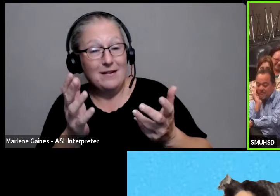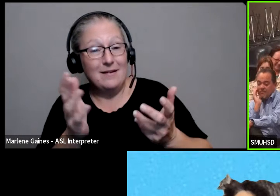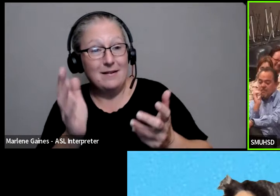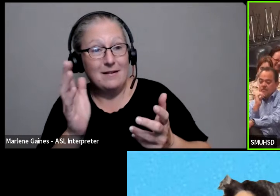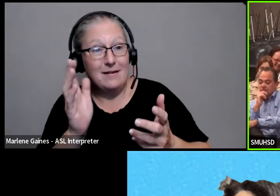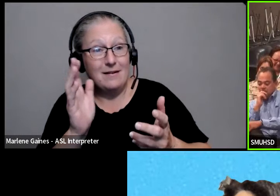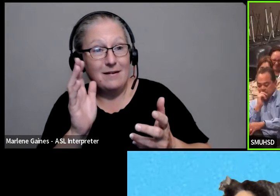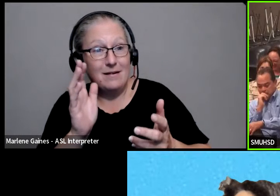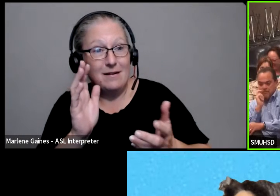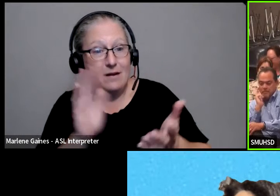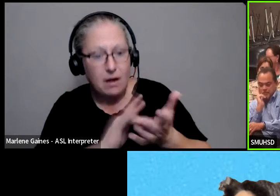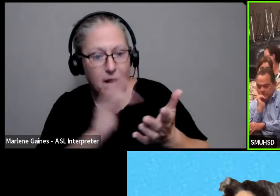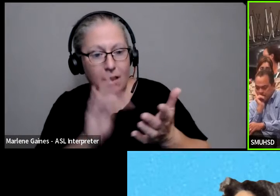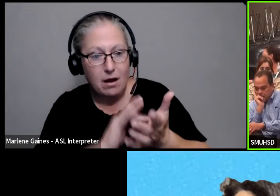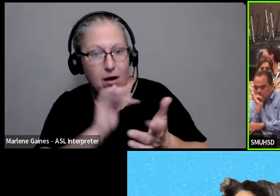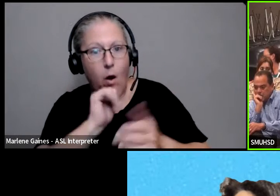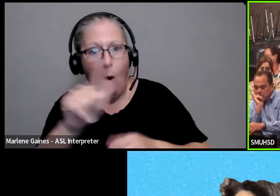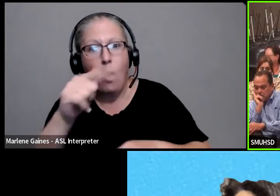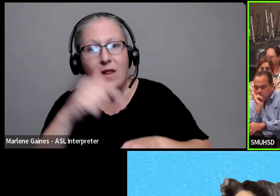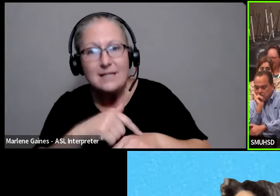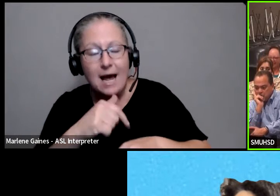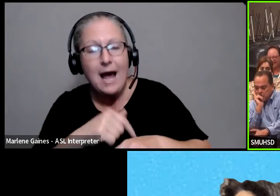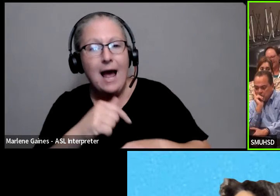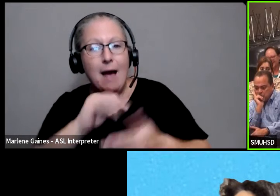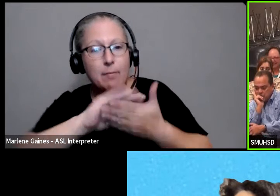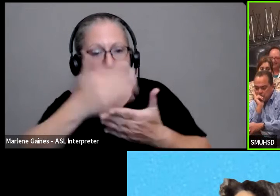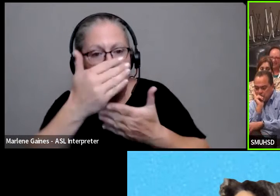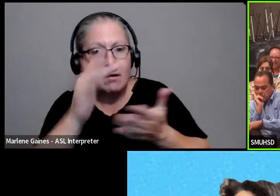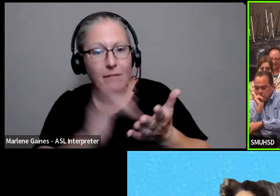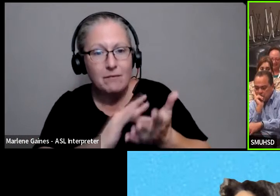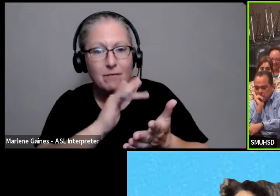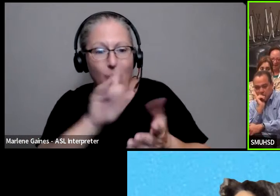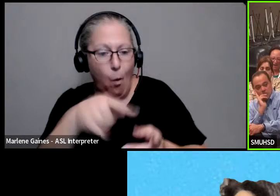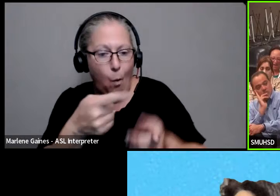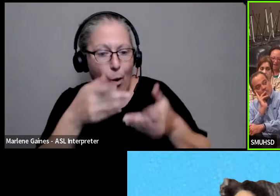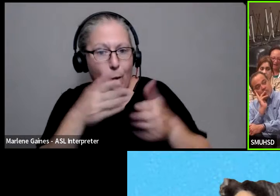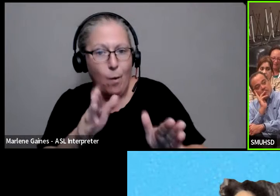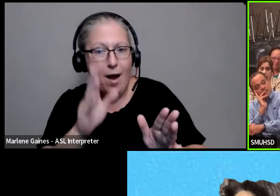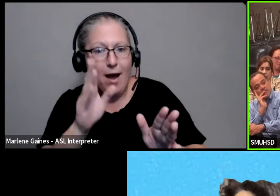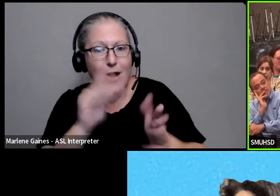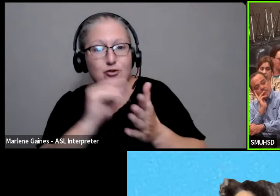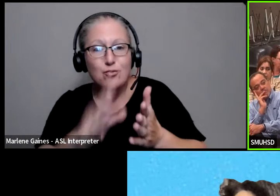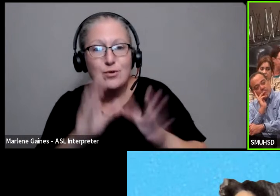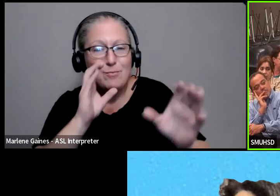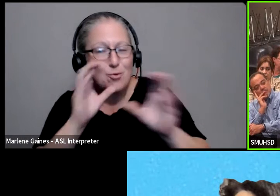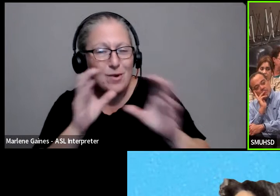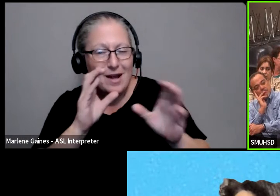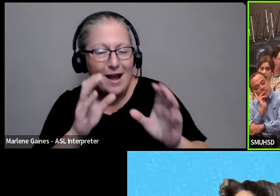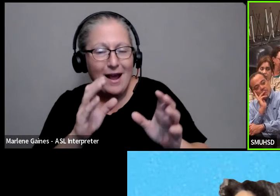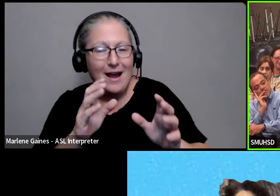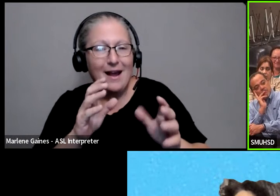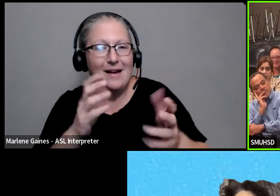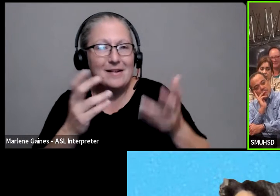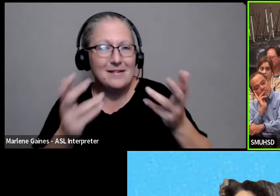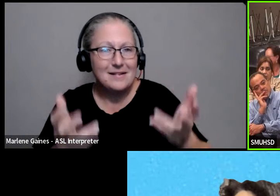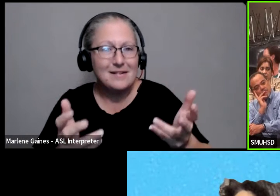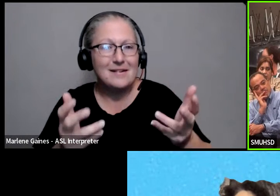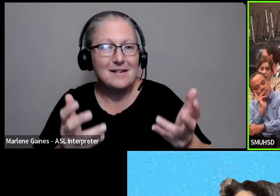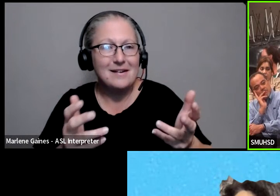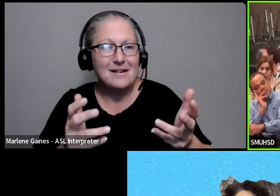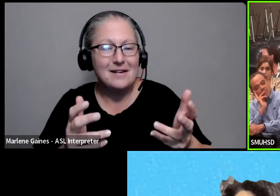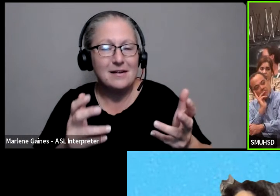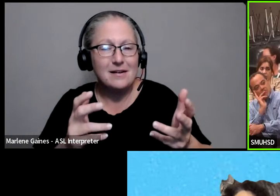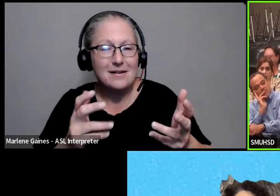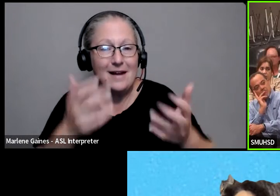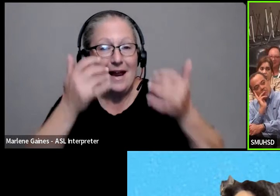on our devices like all the time, and that, Right. that's the only way students could communicate. That, it's like the breakaway